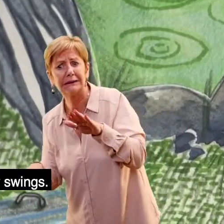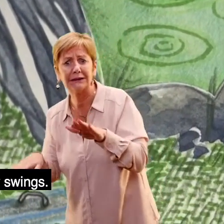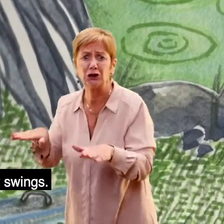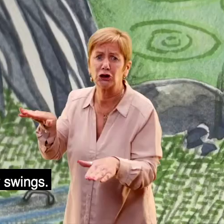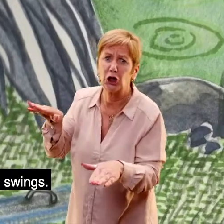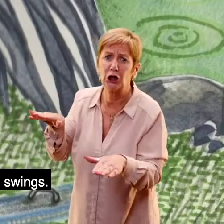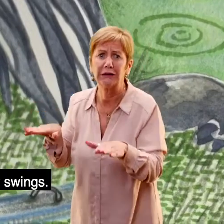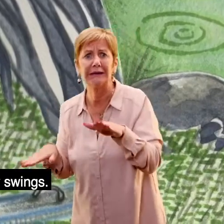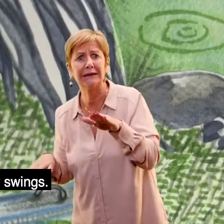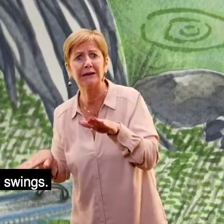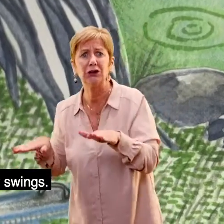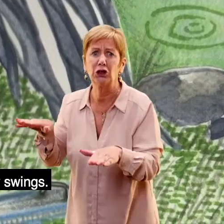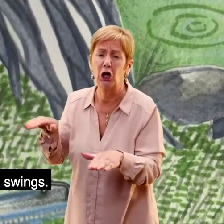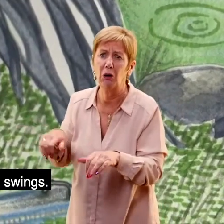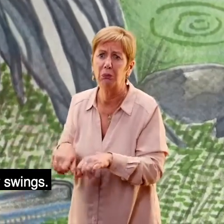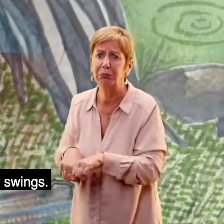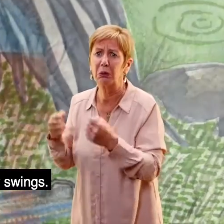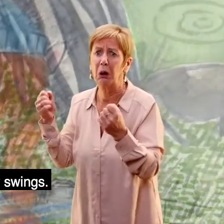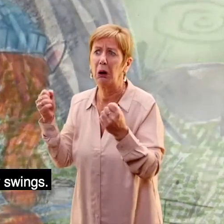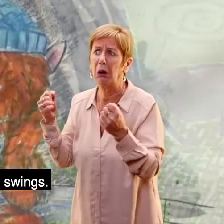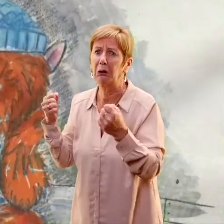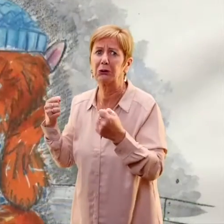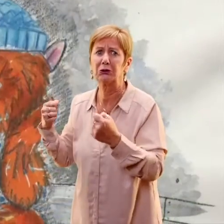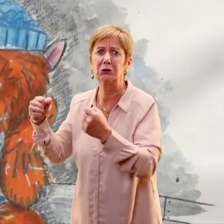empty swings.